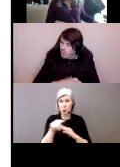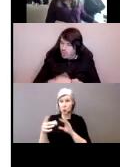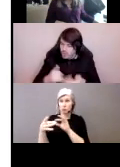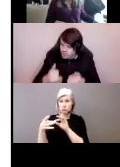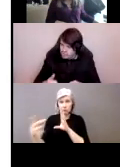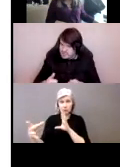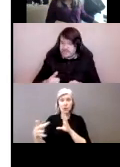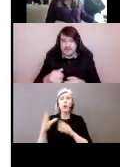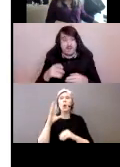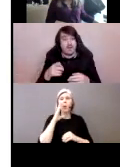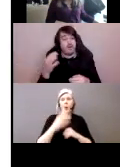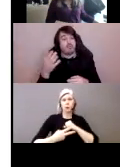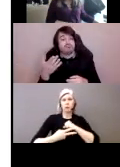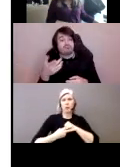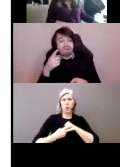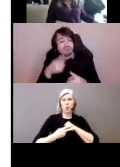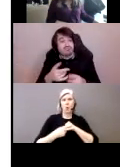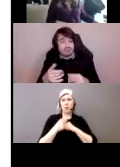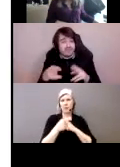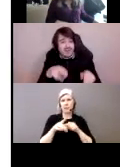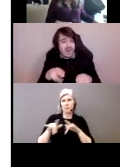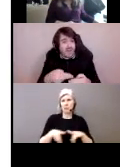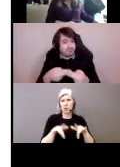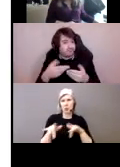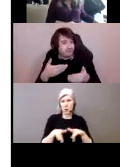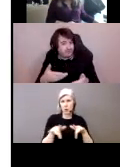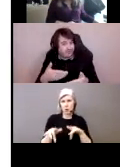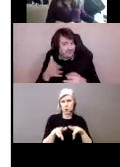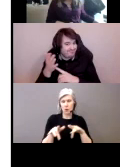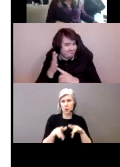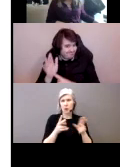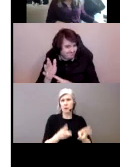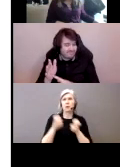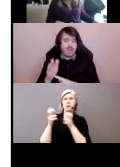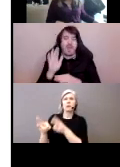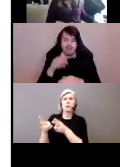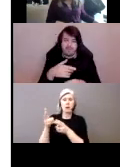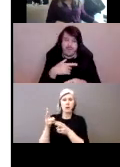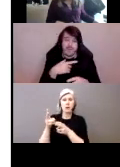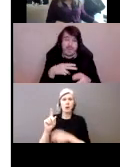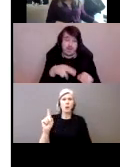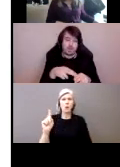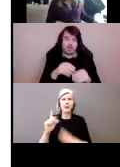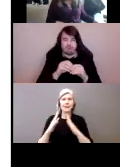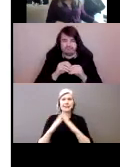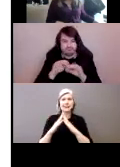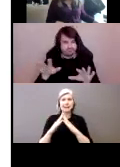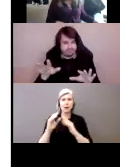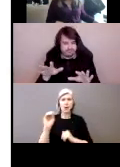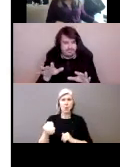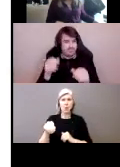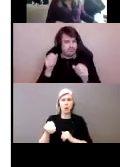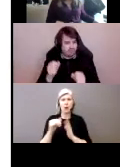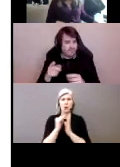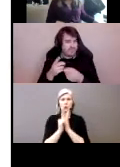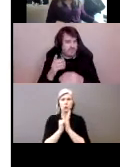the links to where this recording is being housed. It'll be available on the City of Ottawa YouTube channel, as well as